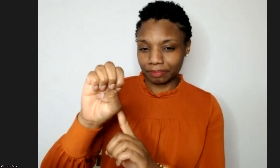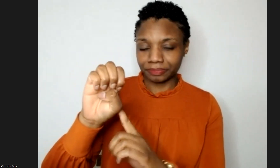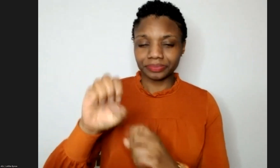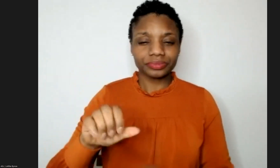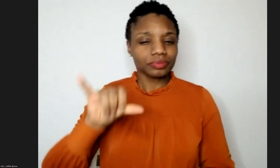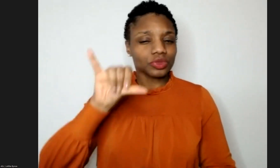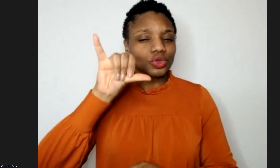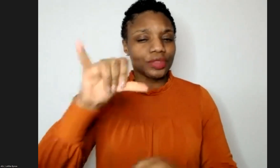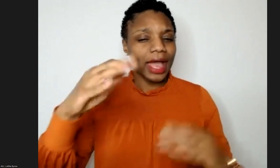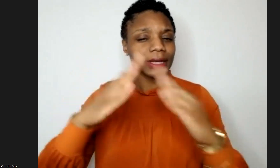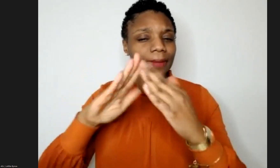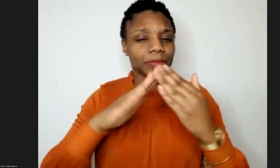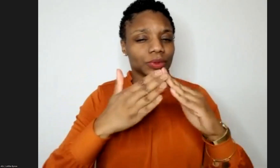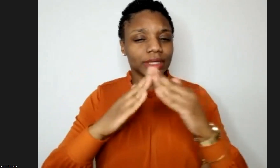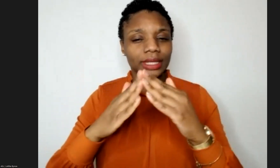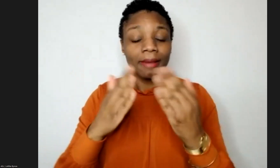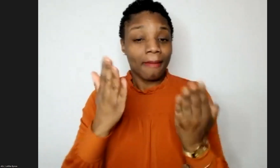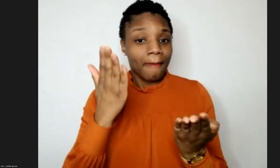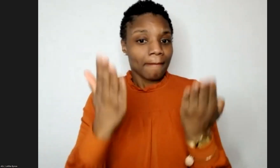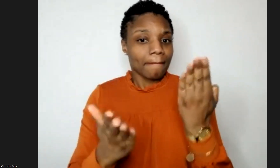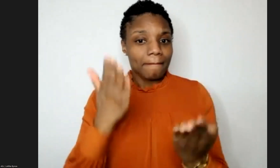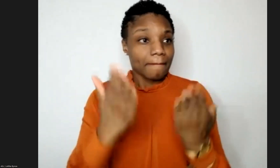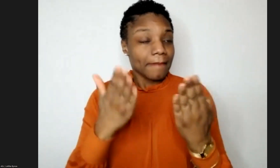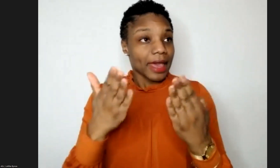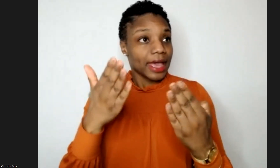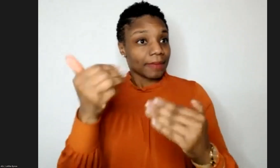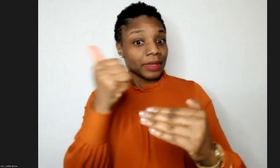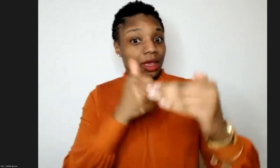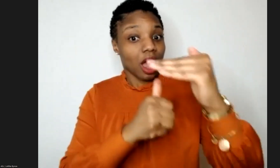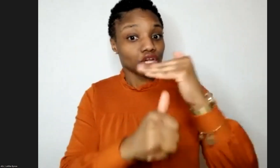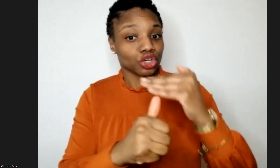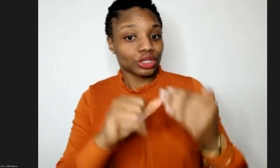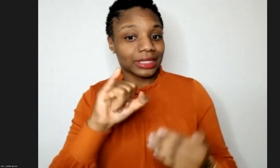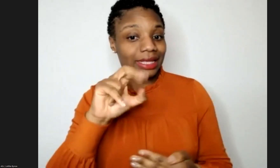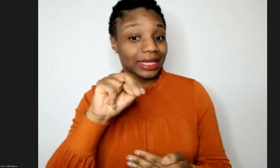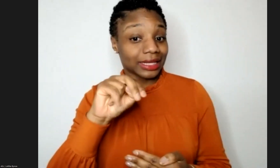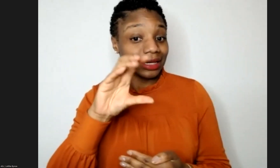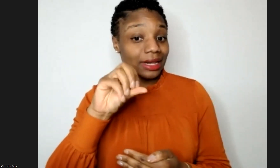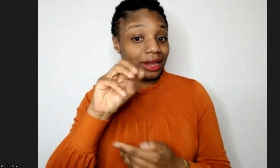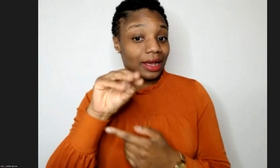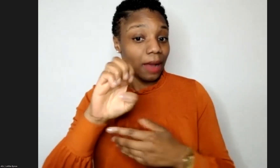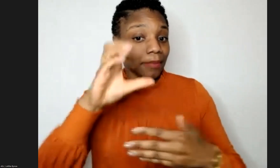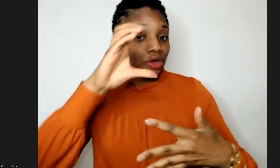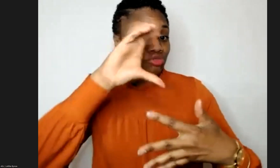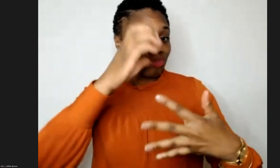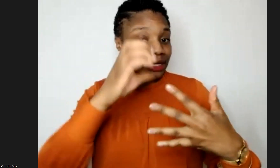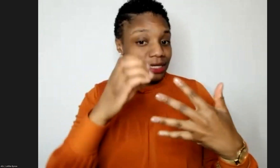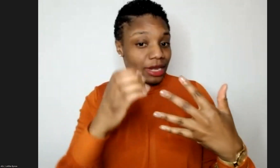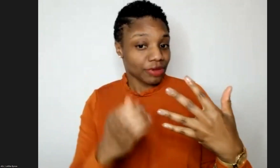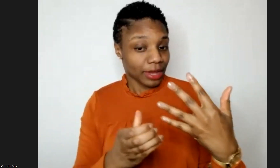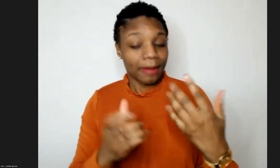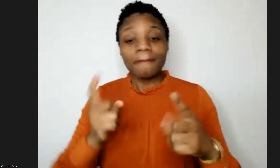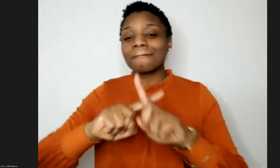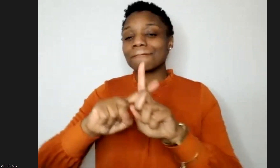that community might fall under the income criteria. But I'm also happy to provide more